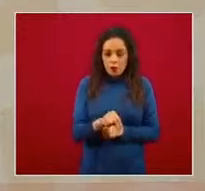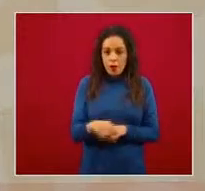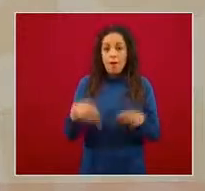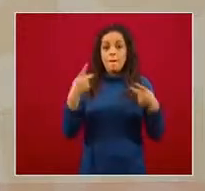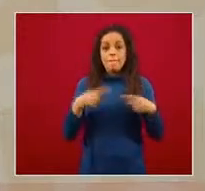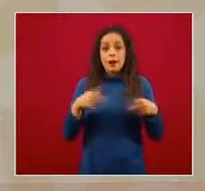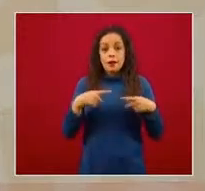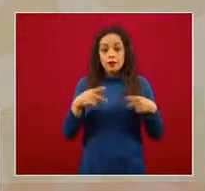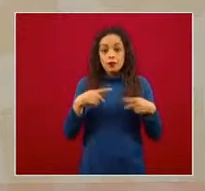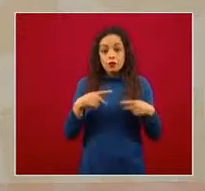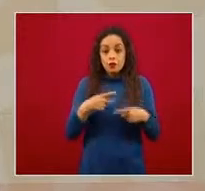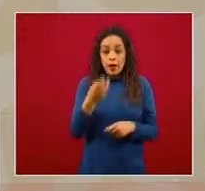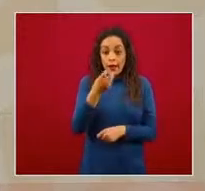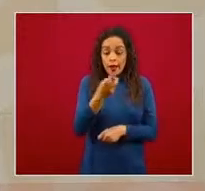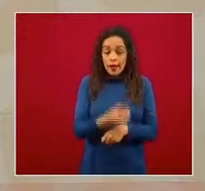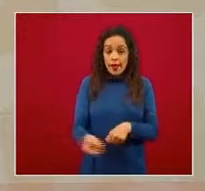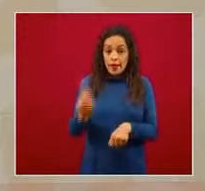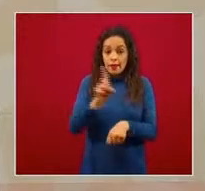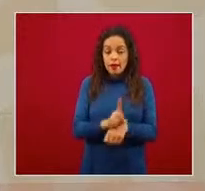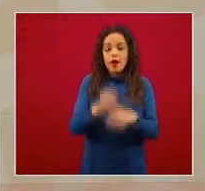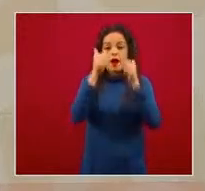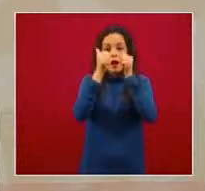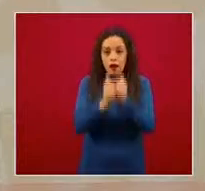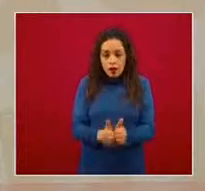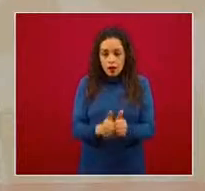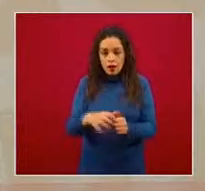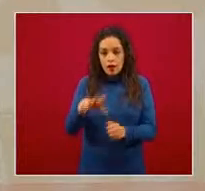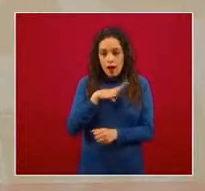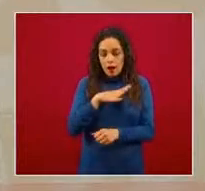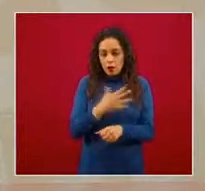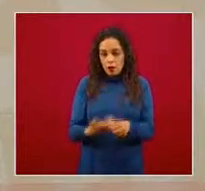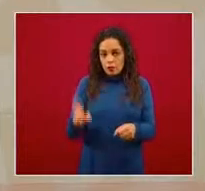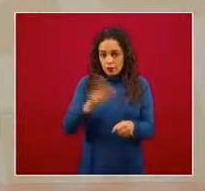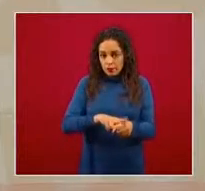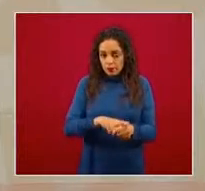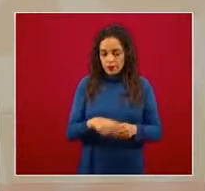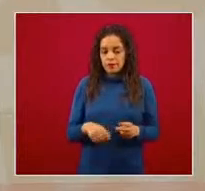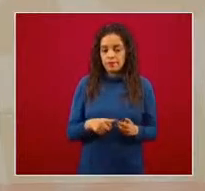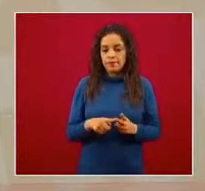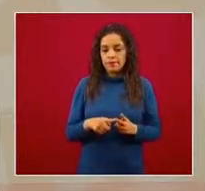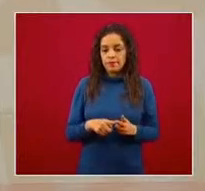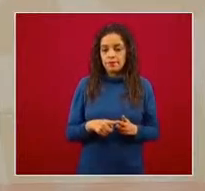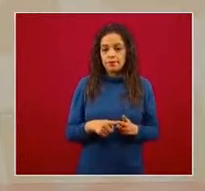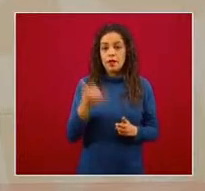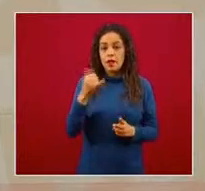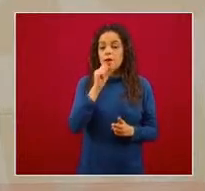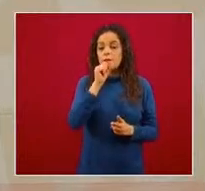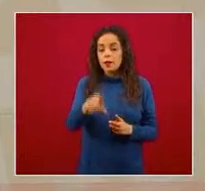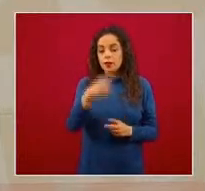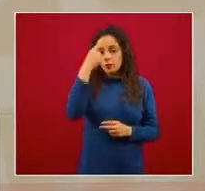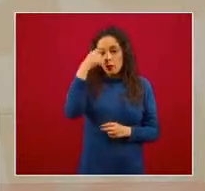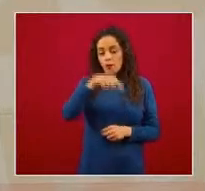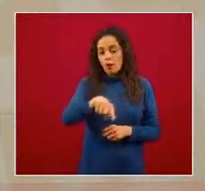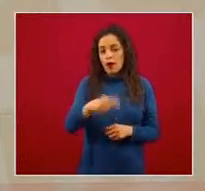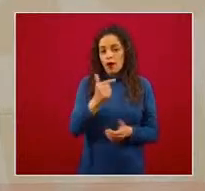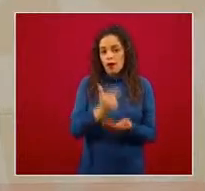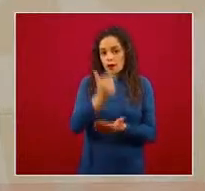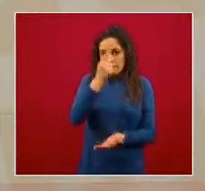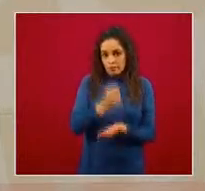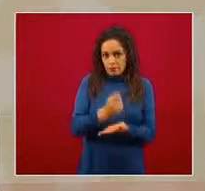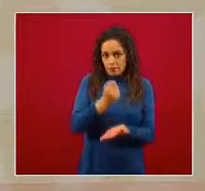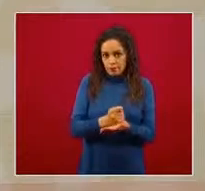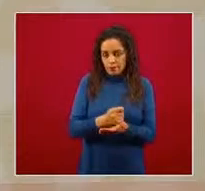just people that at that moment, that day, were hospitalized. And the same for the